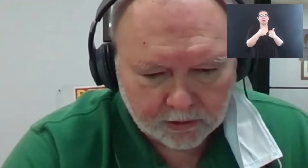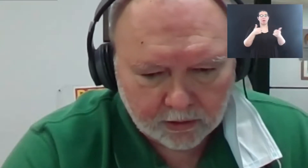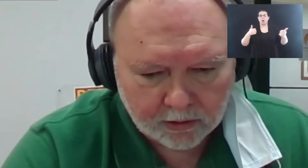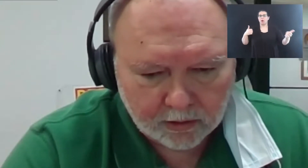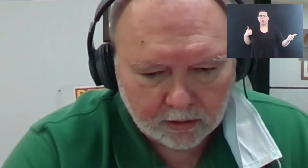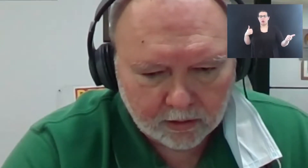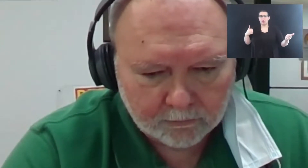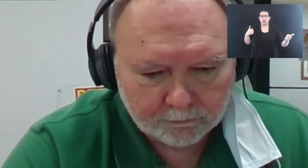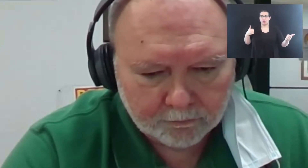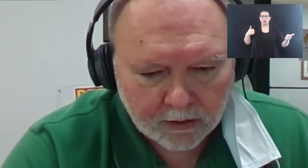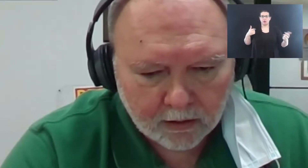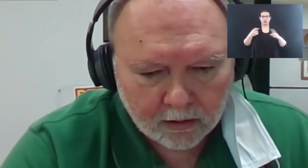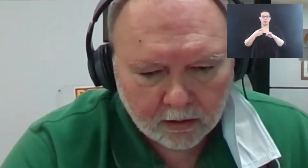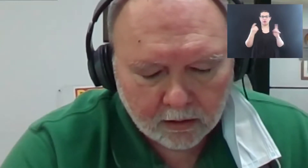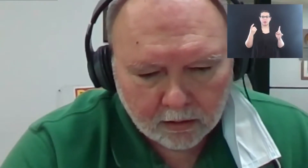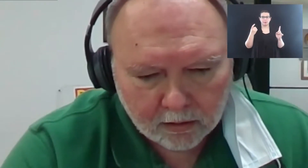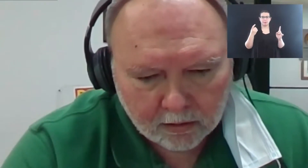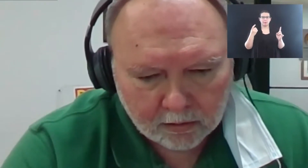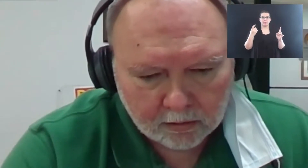surge? And